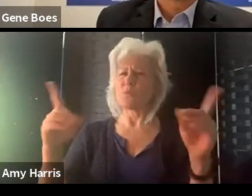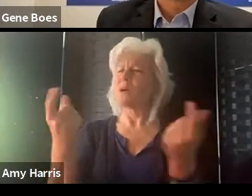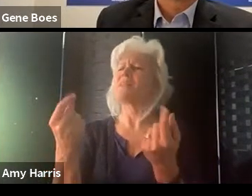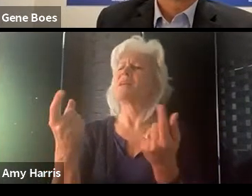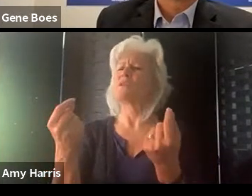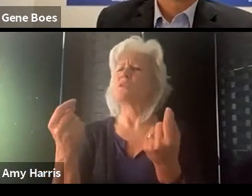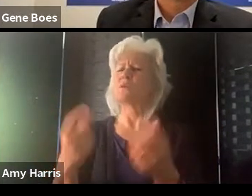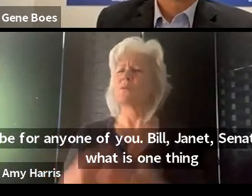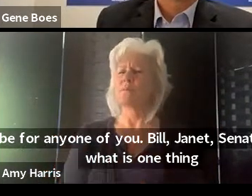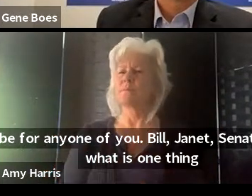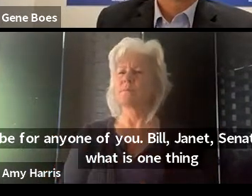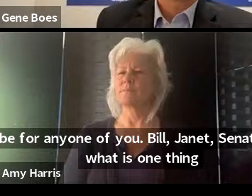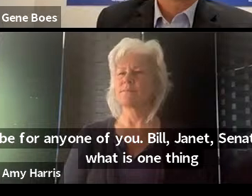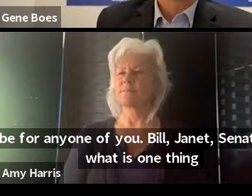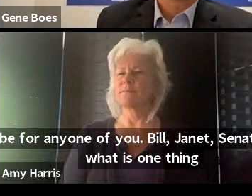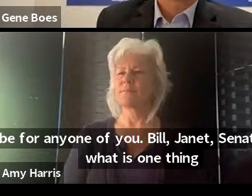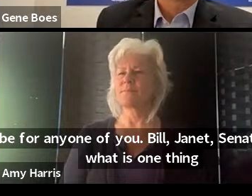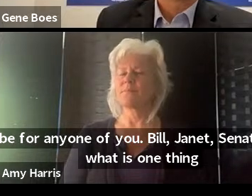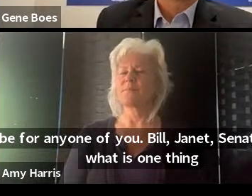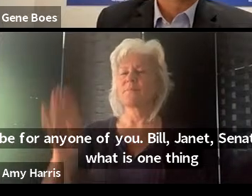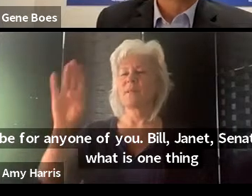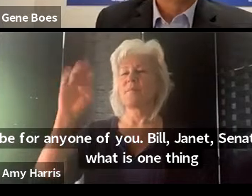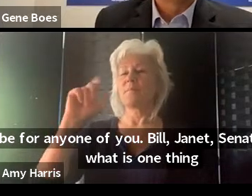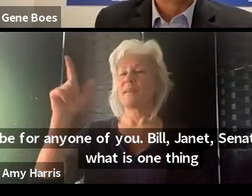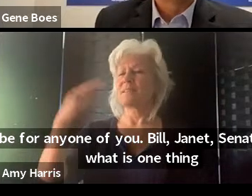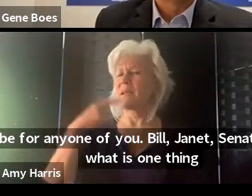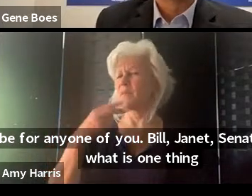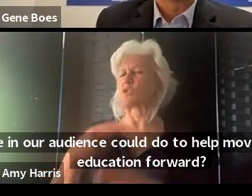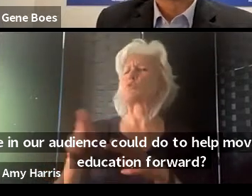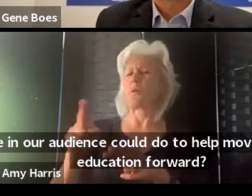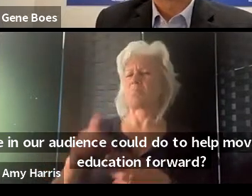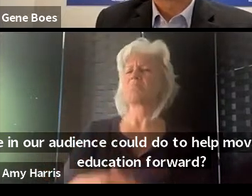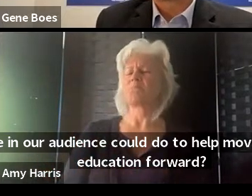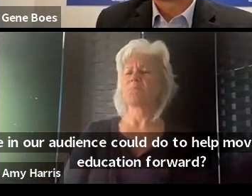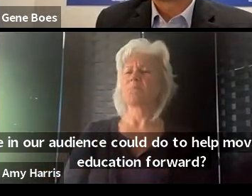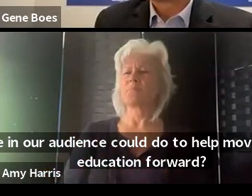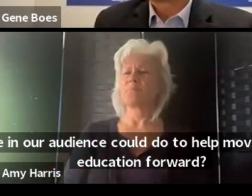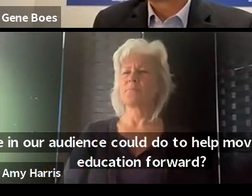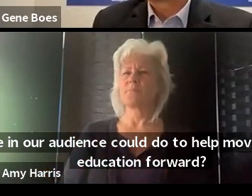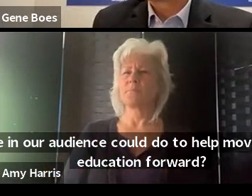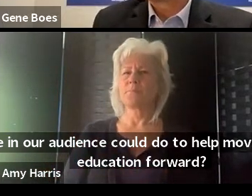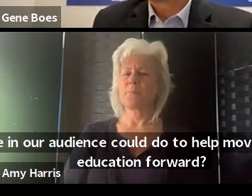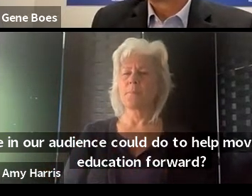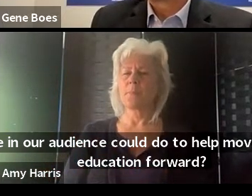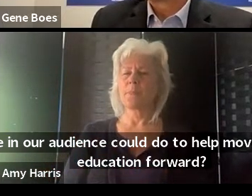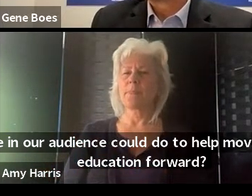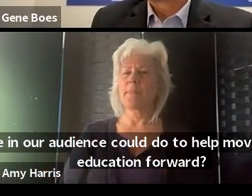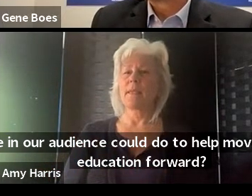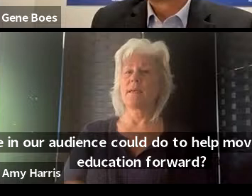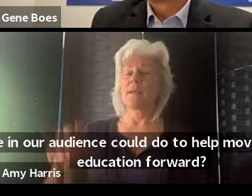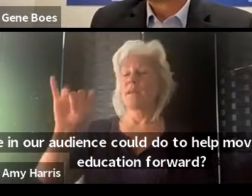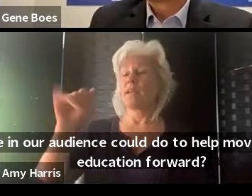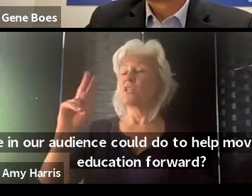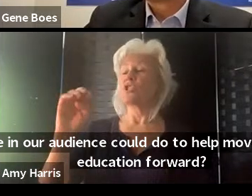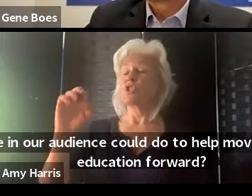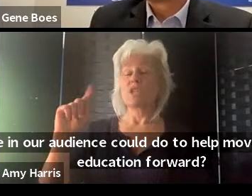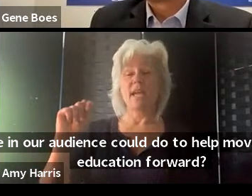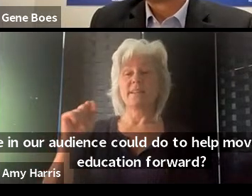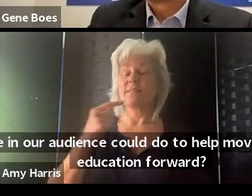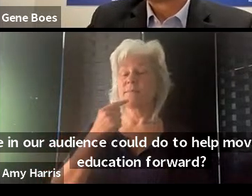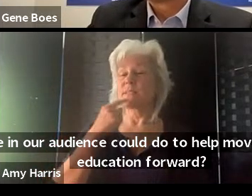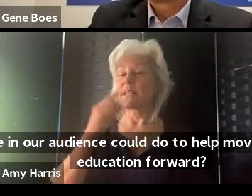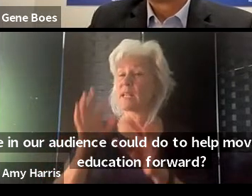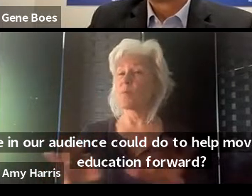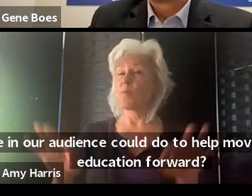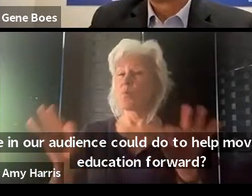I'll jump in somewhat quickly on that. Janet hit on a really key issue here, and